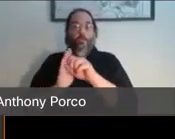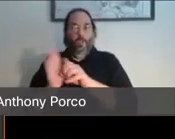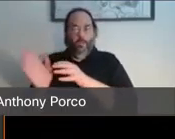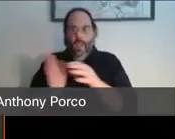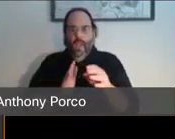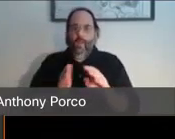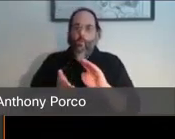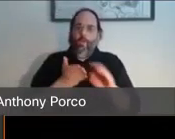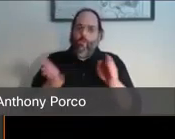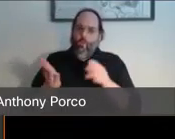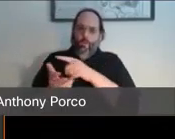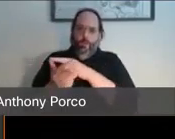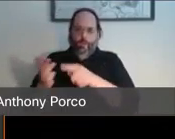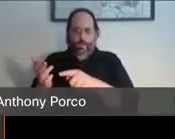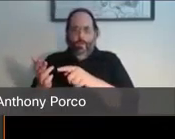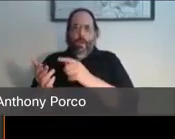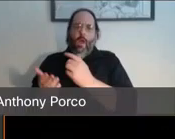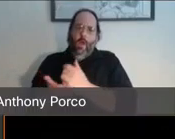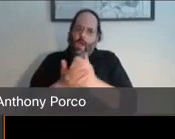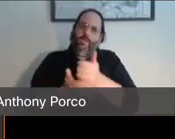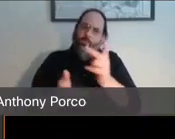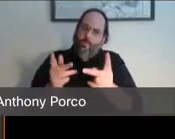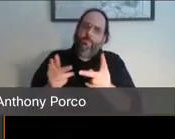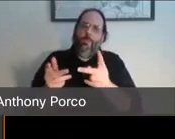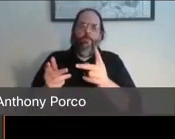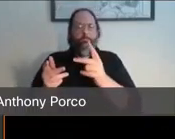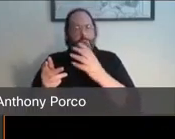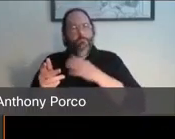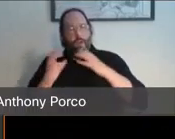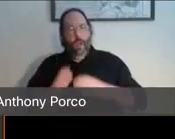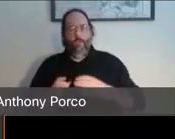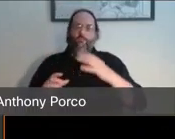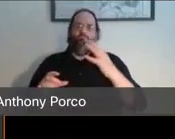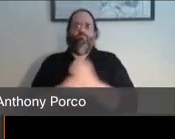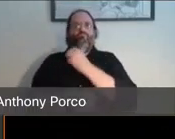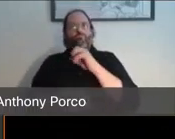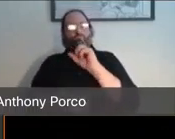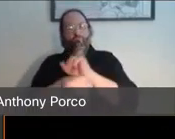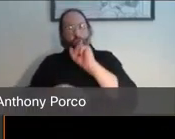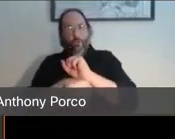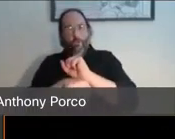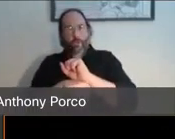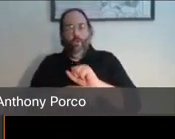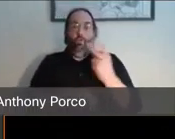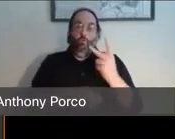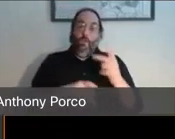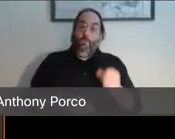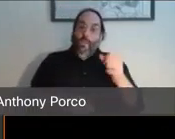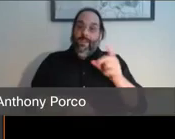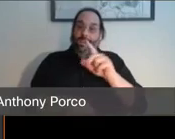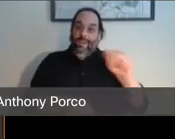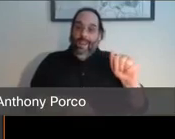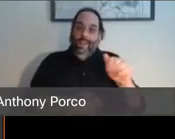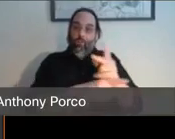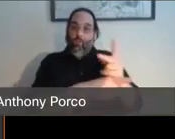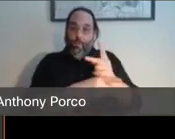waiver services to help 7 people in my caseload return employment. I had 2 people placed in DDS supervised